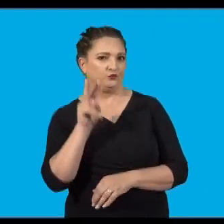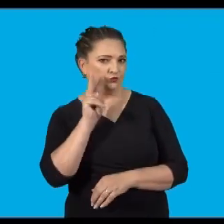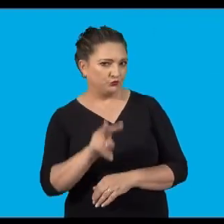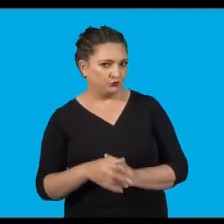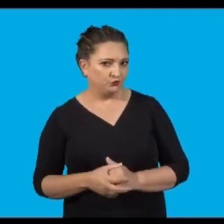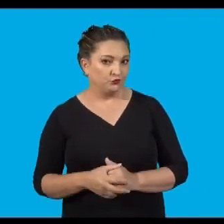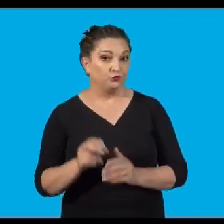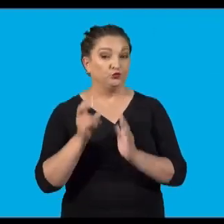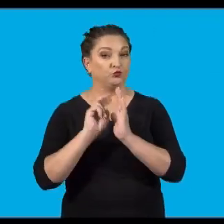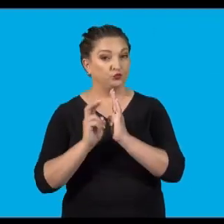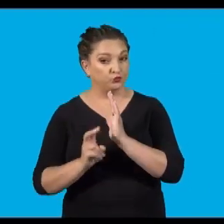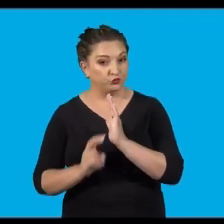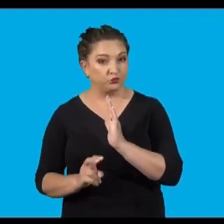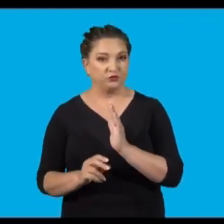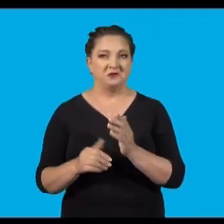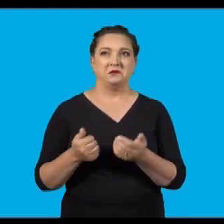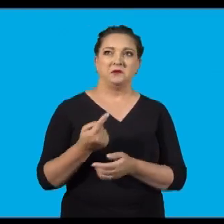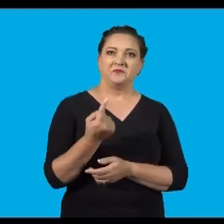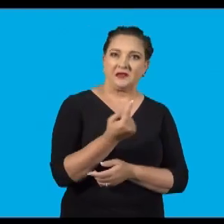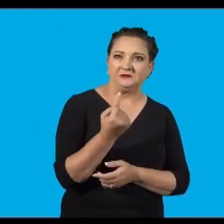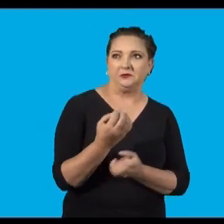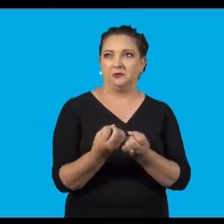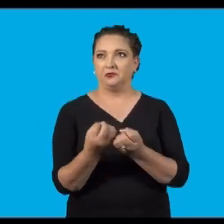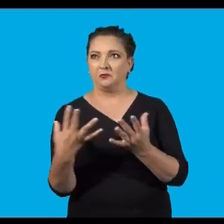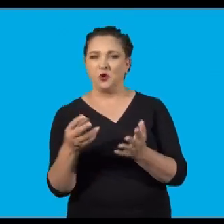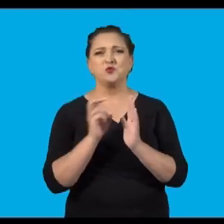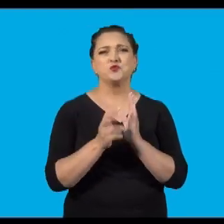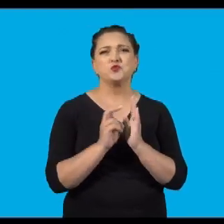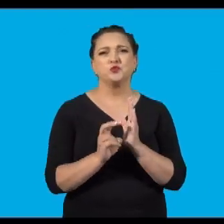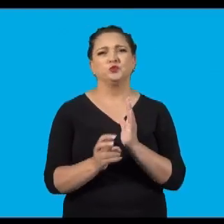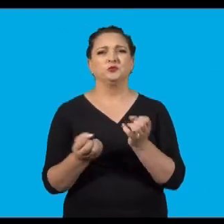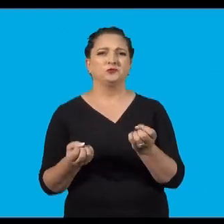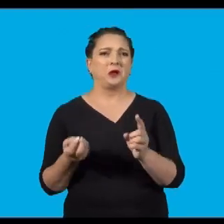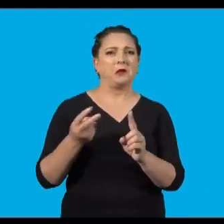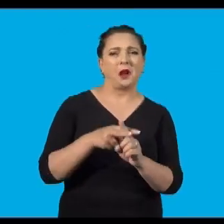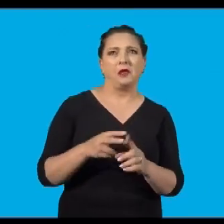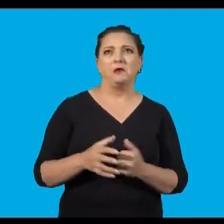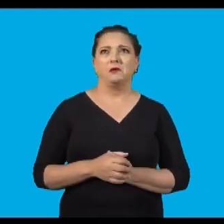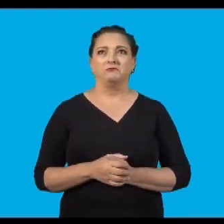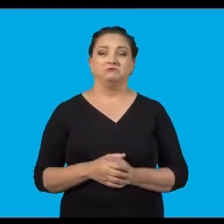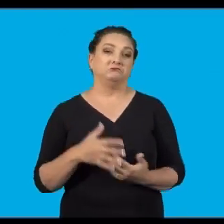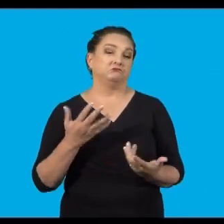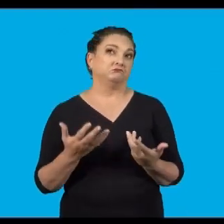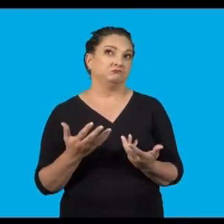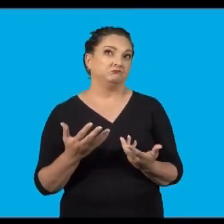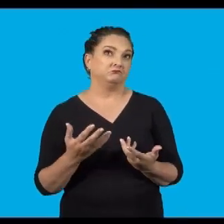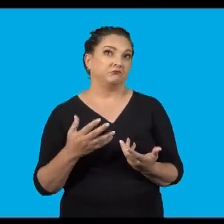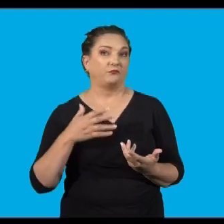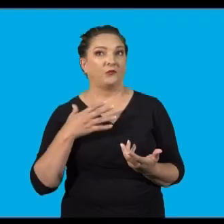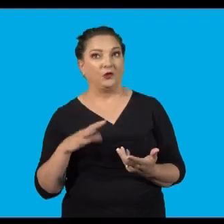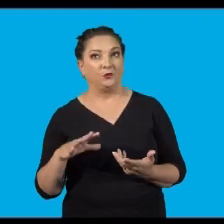the rules that we apply when we are changing from singular to plural, all right, or when we want to